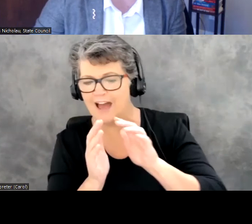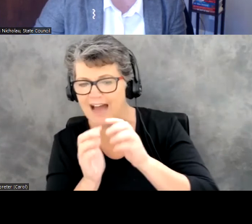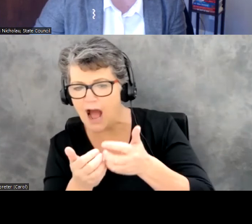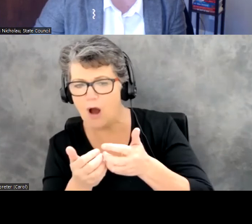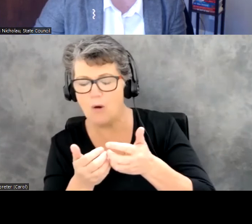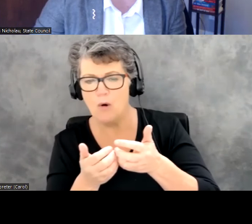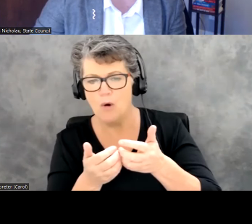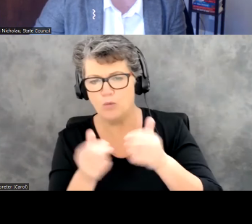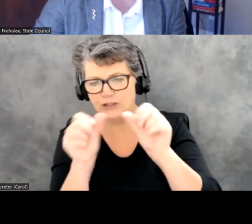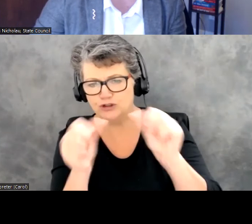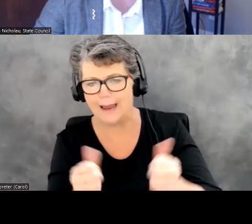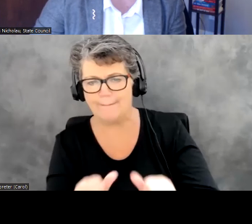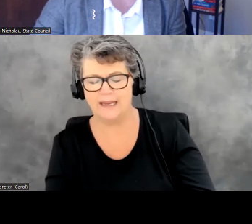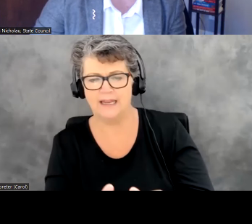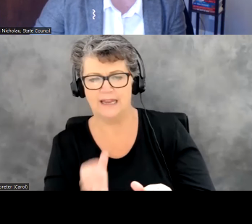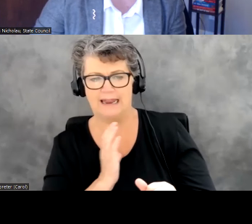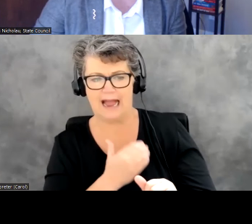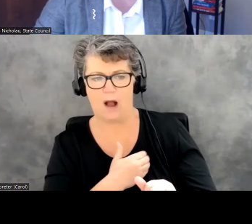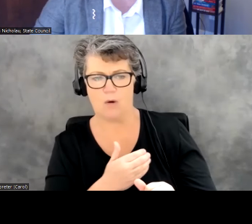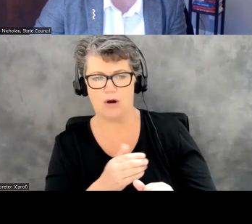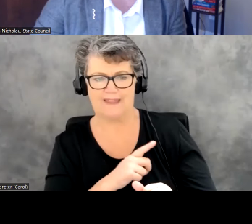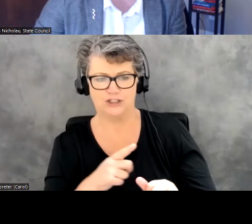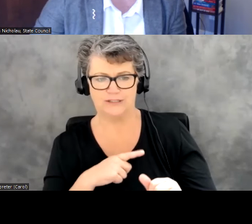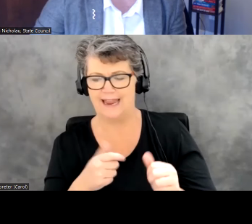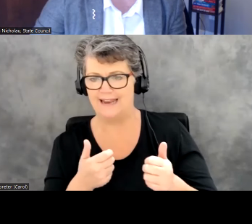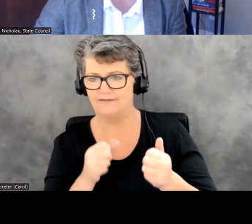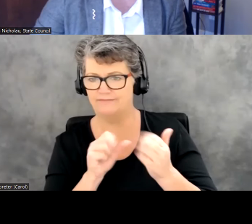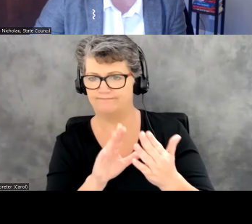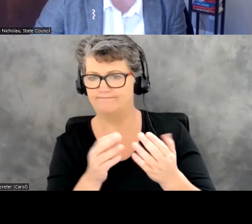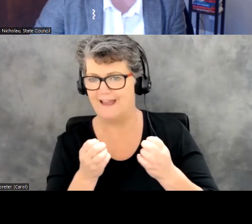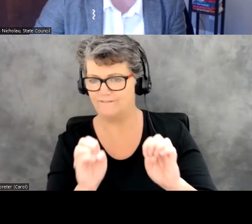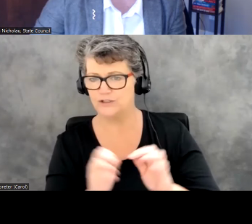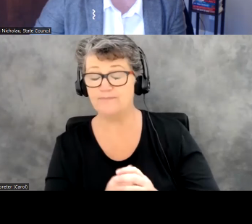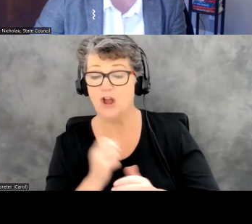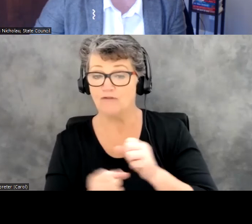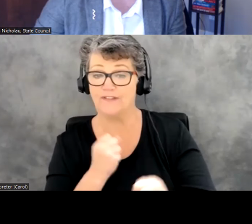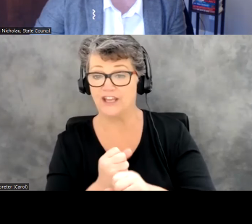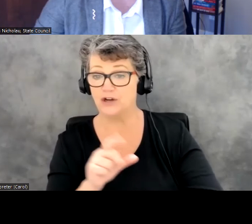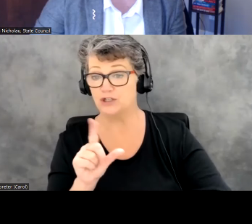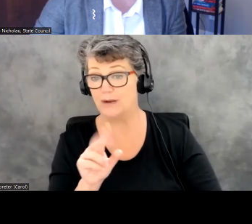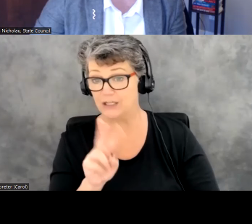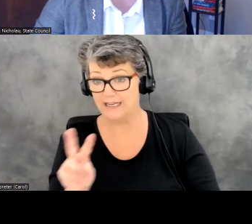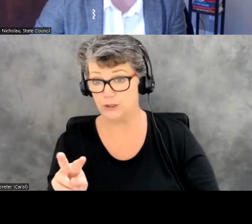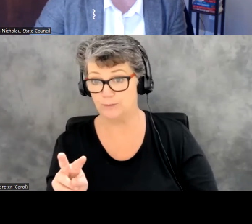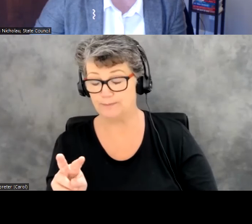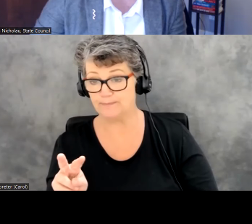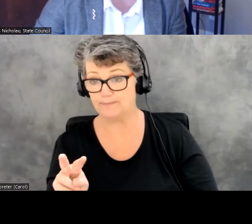shaping our legislative efforts. So for the year of 2022,